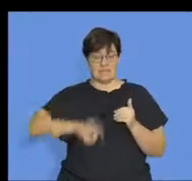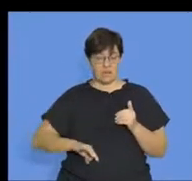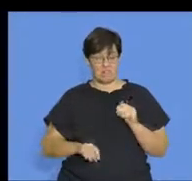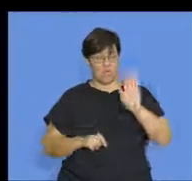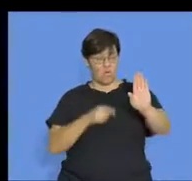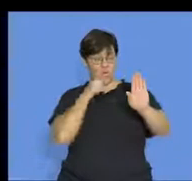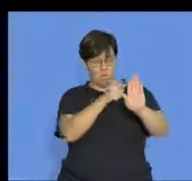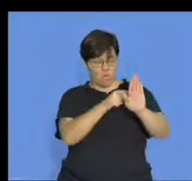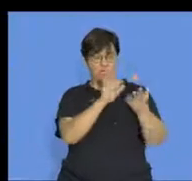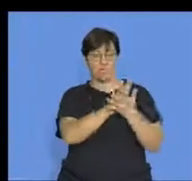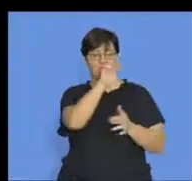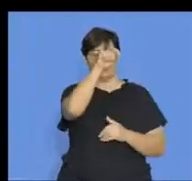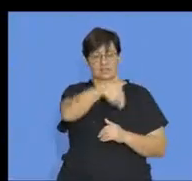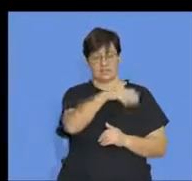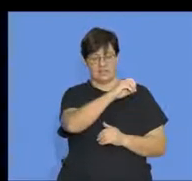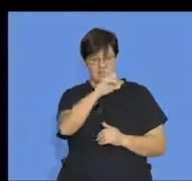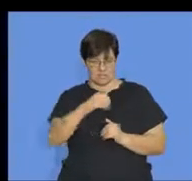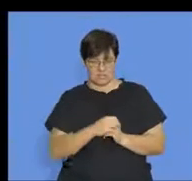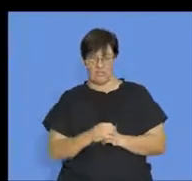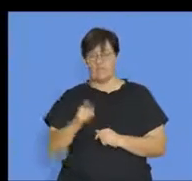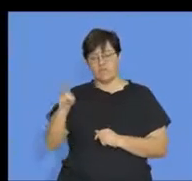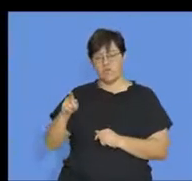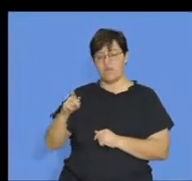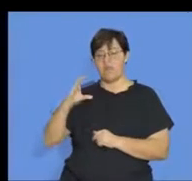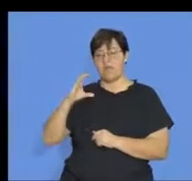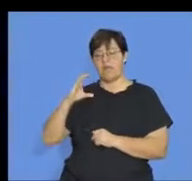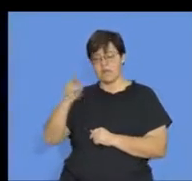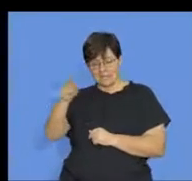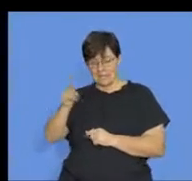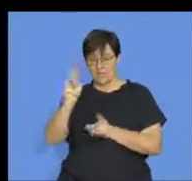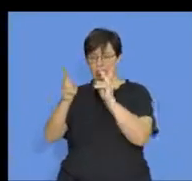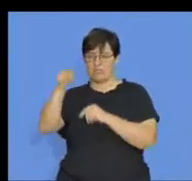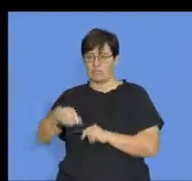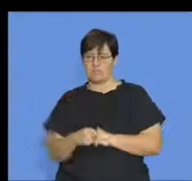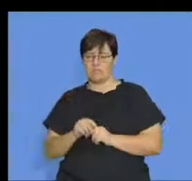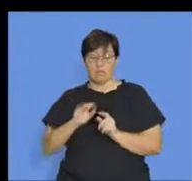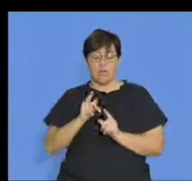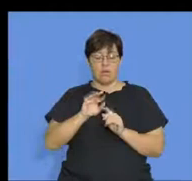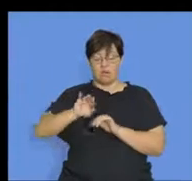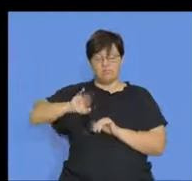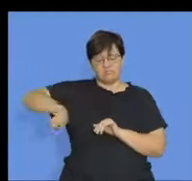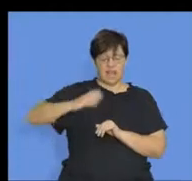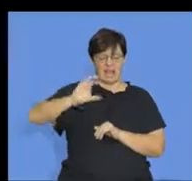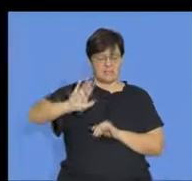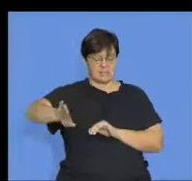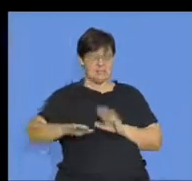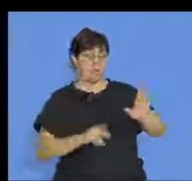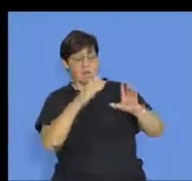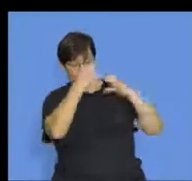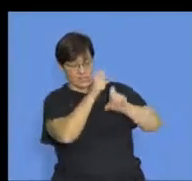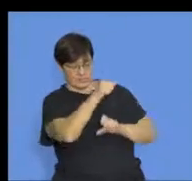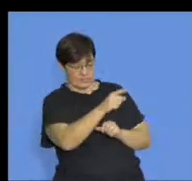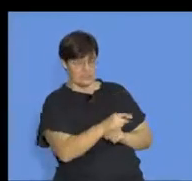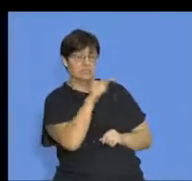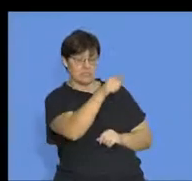the monthly salary for partner Craig is 15,000 and for partner Candace 12,000. So we're only worried about Craig for